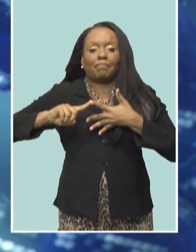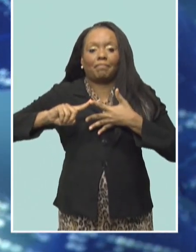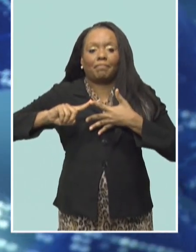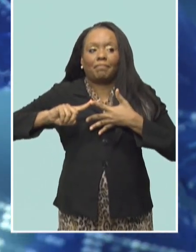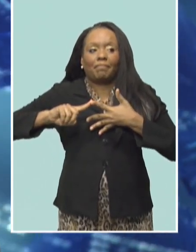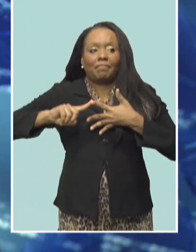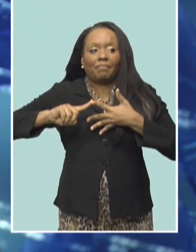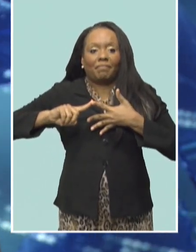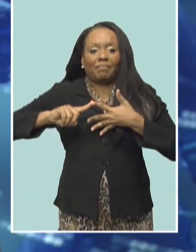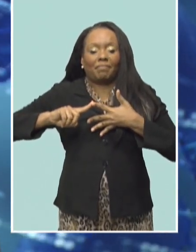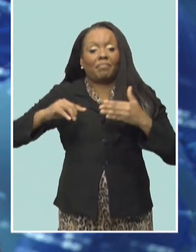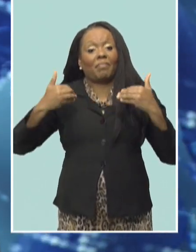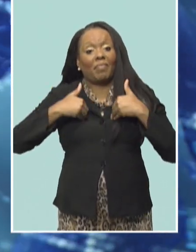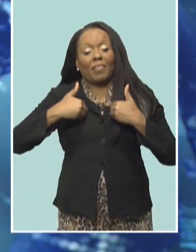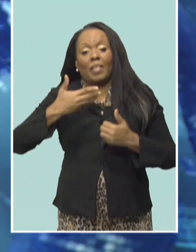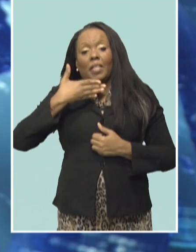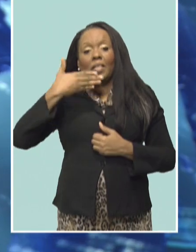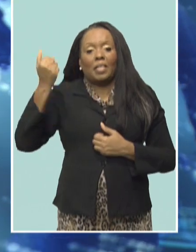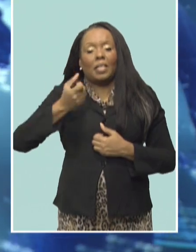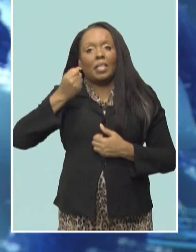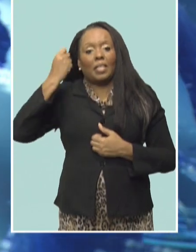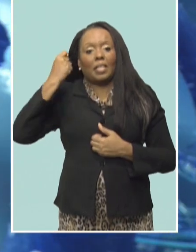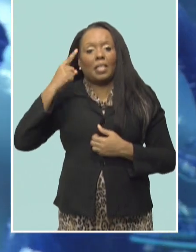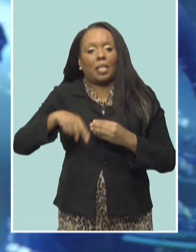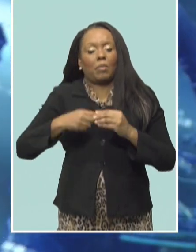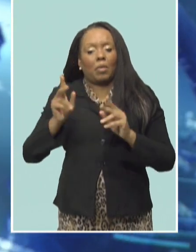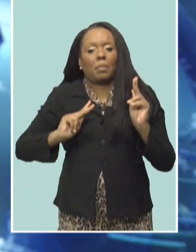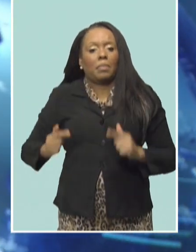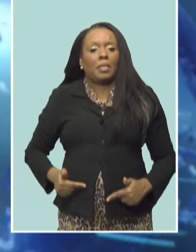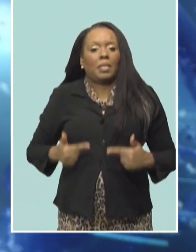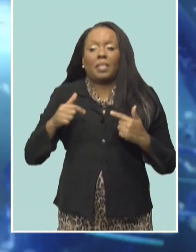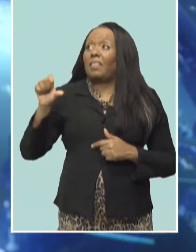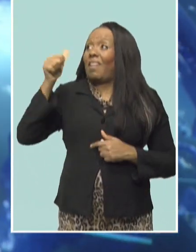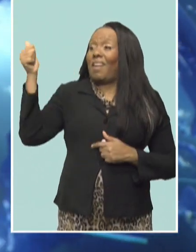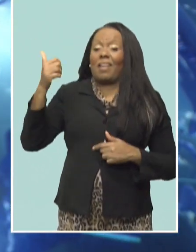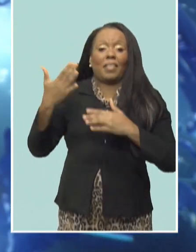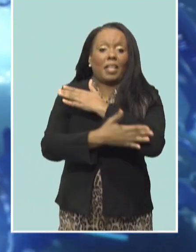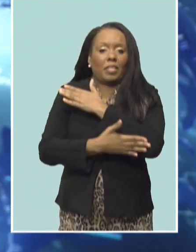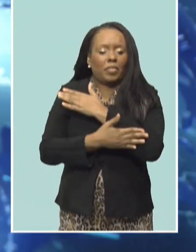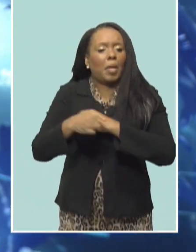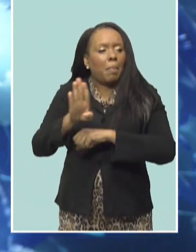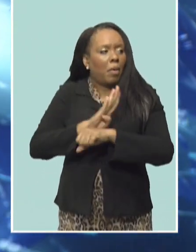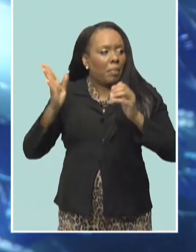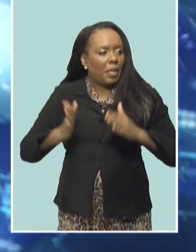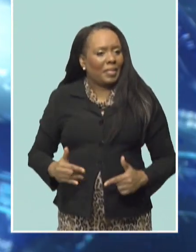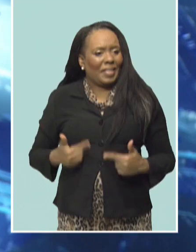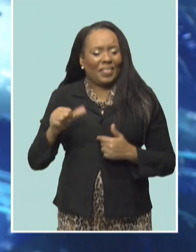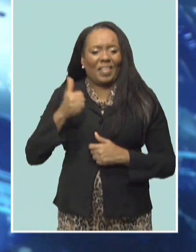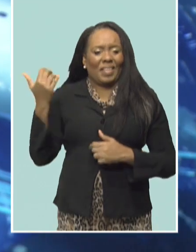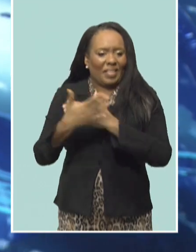to have a better understanding of our diaspora. What are the skills that are in the diaspora that we